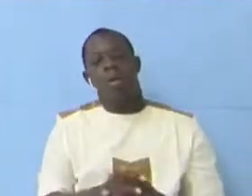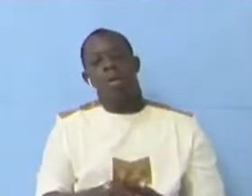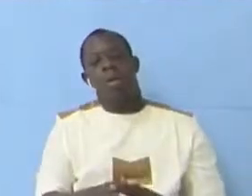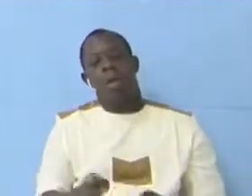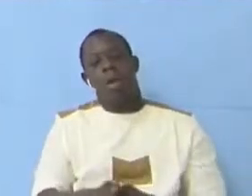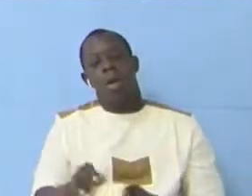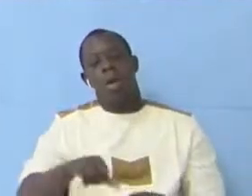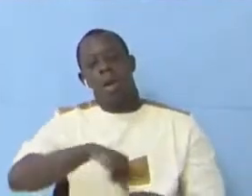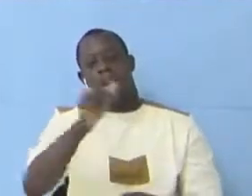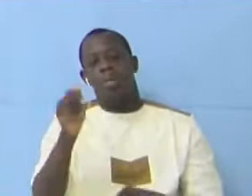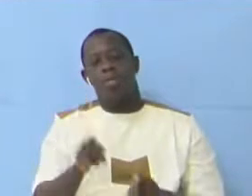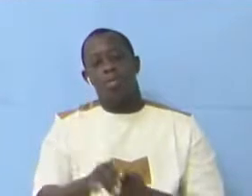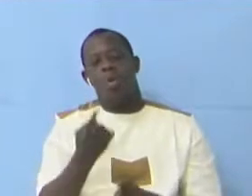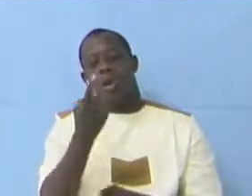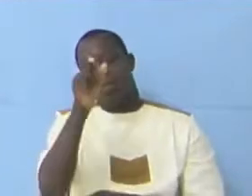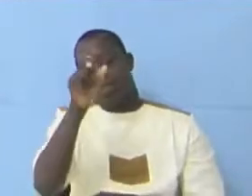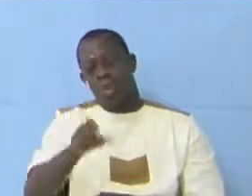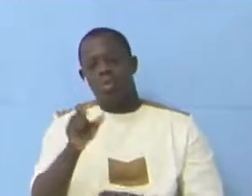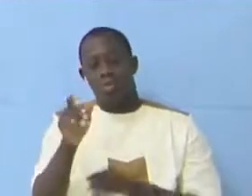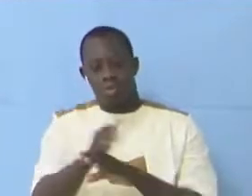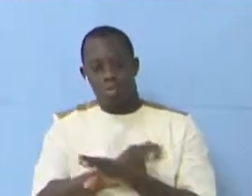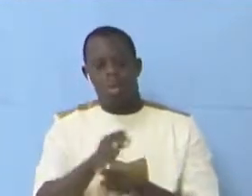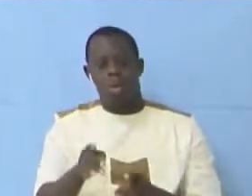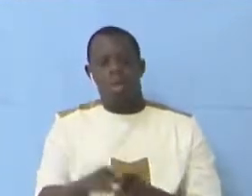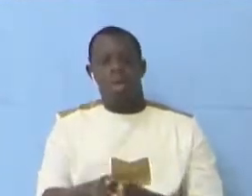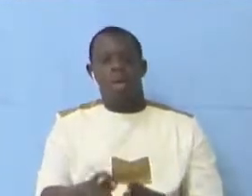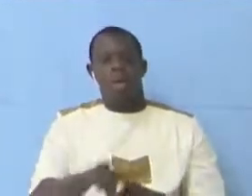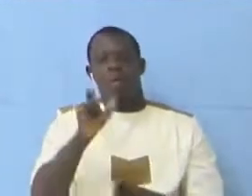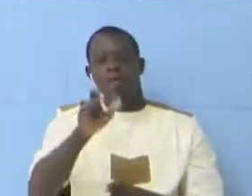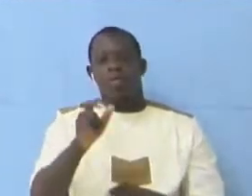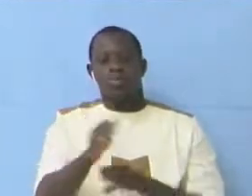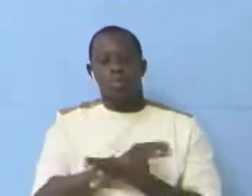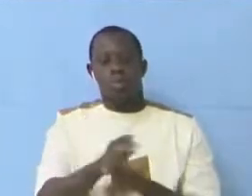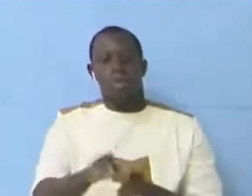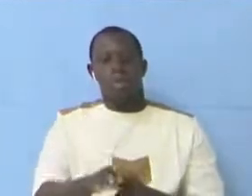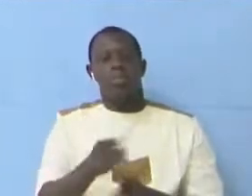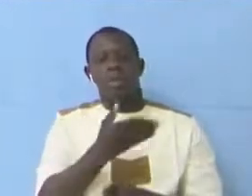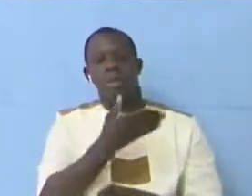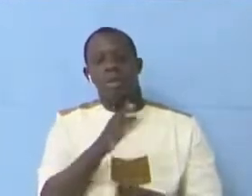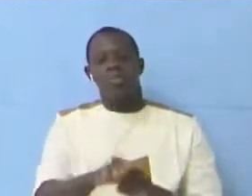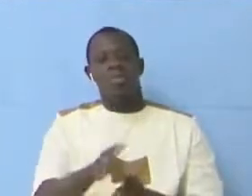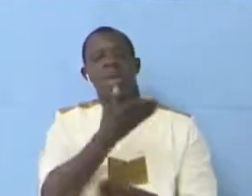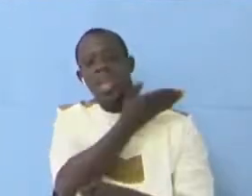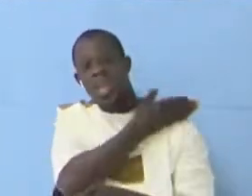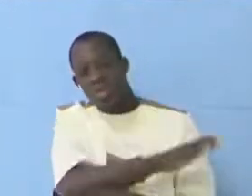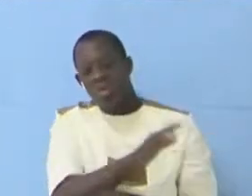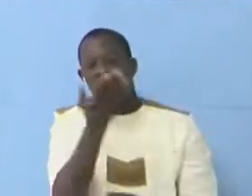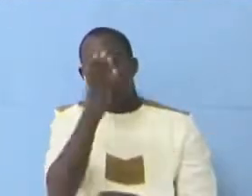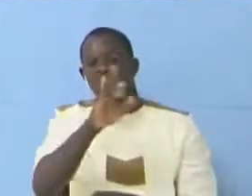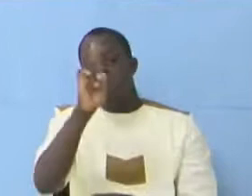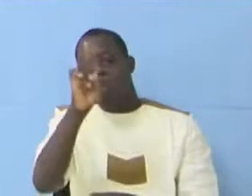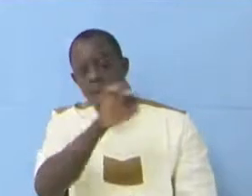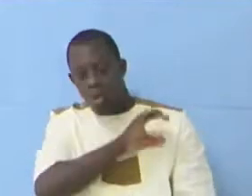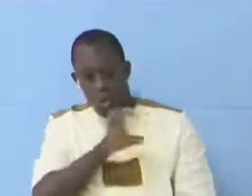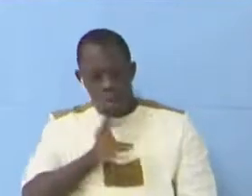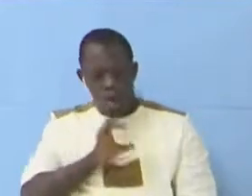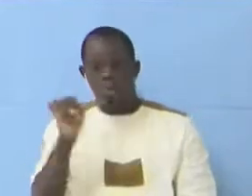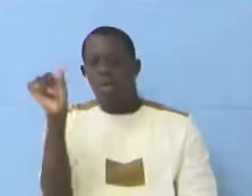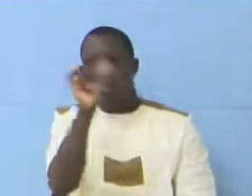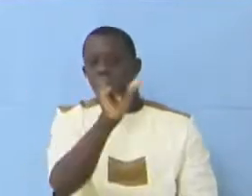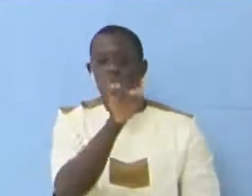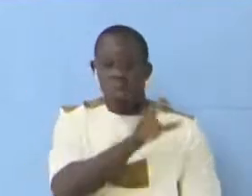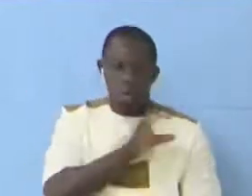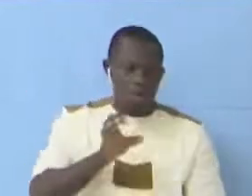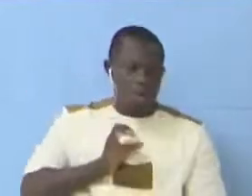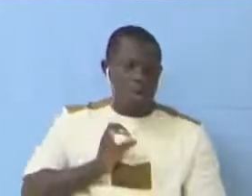that matter. Kenn si ñoom. She was being evicted from one compound to the other. Dañ ko daan génne si genn kër dem ci geneen